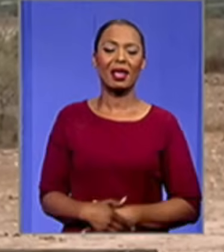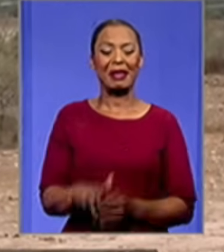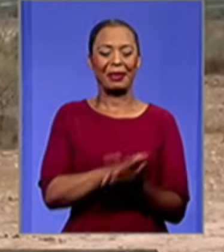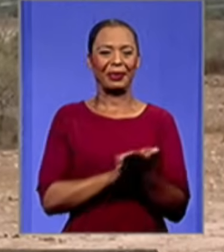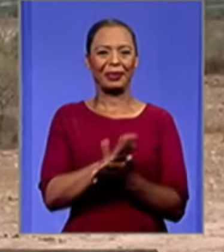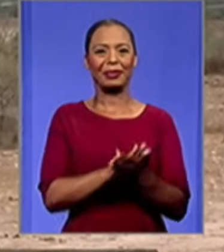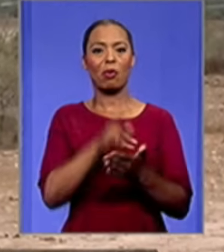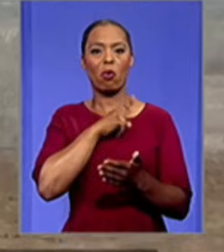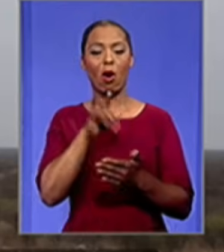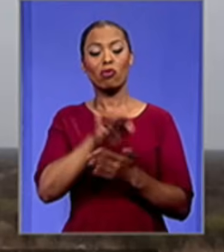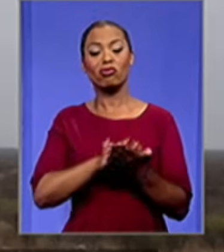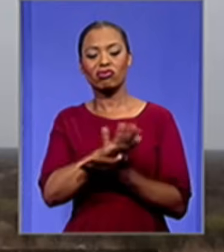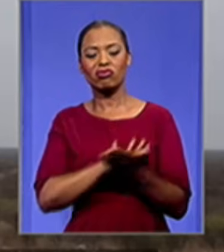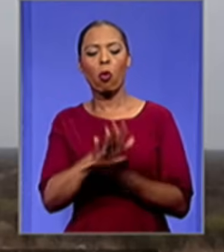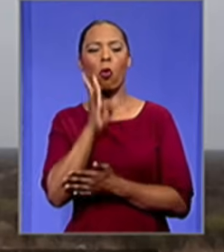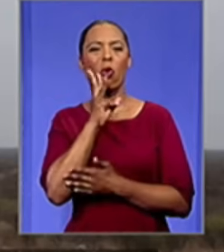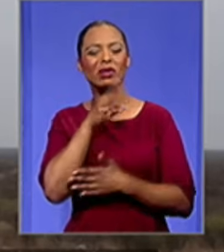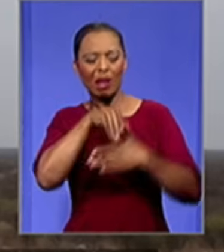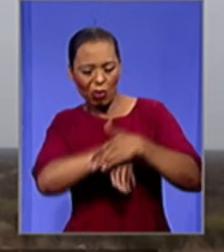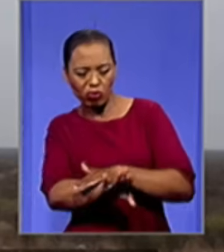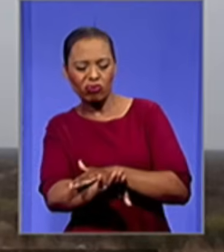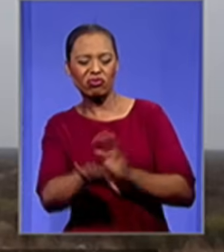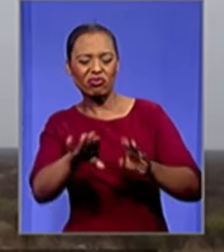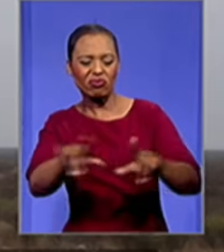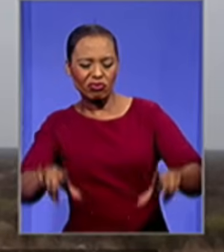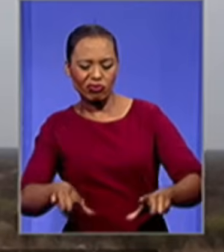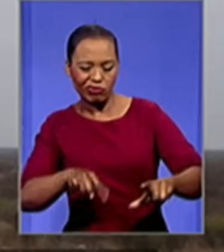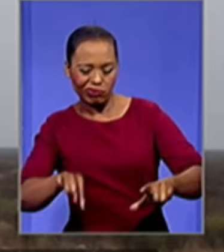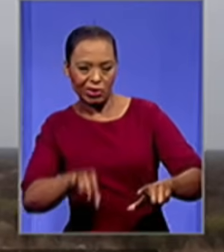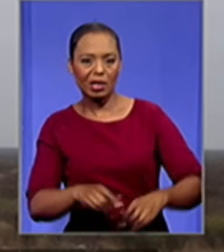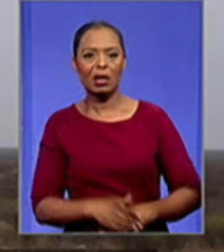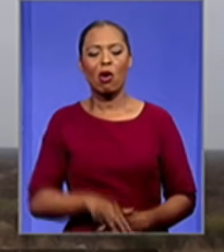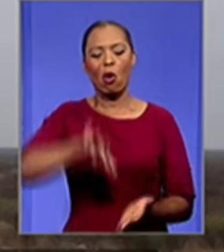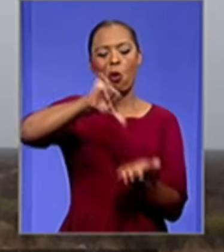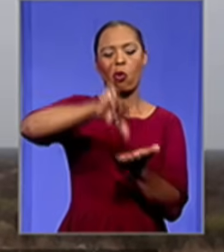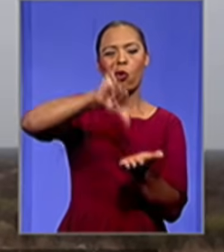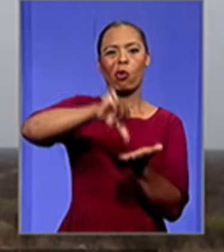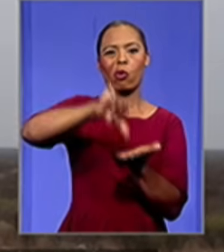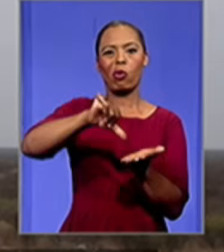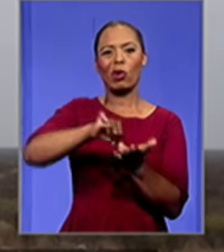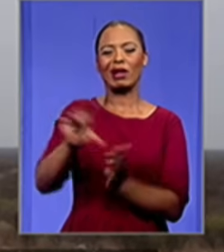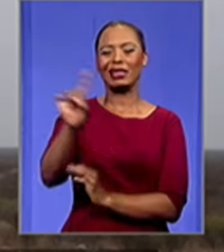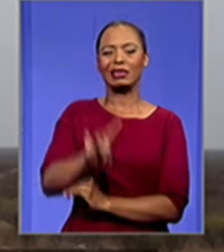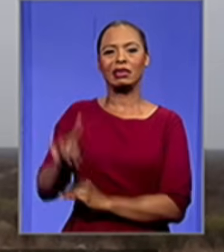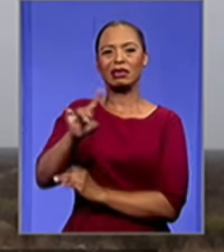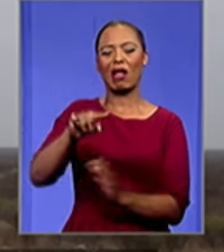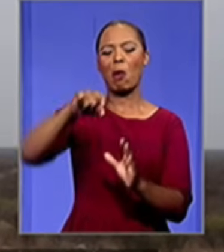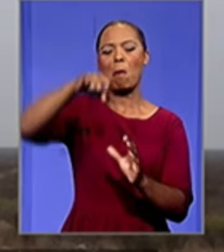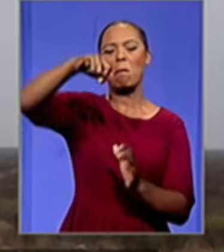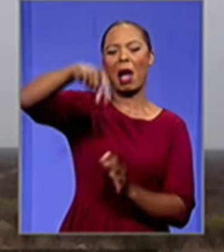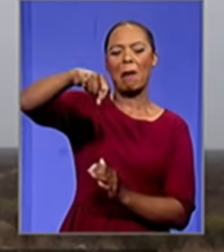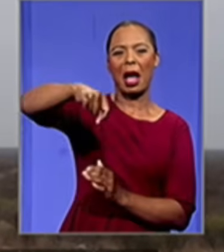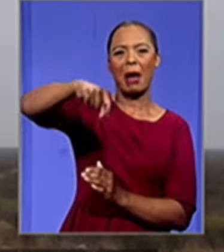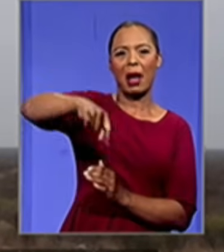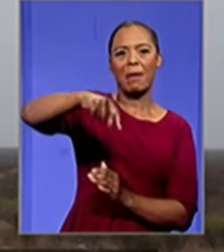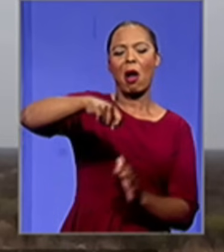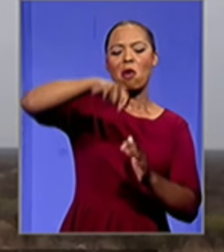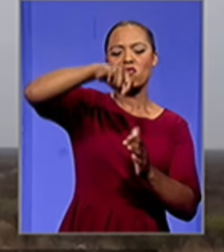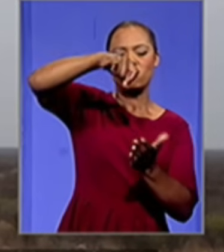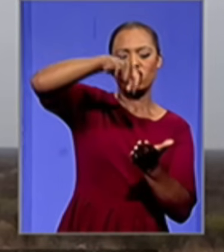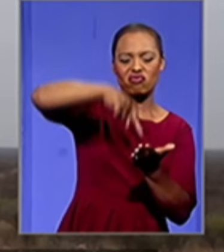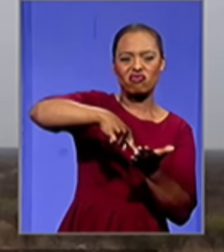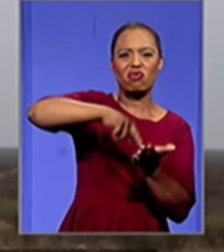ga lefatshe. Re na le kgwetlho ya oli le diesel e tshologang go di boreholeng tsewa e contaminatang di borehole